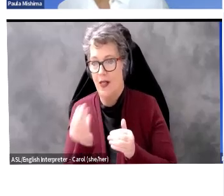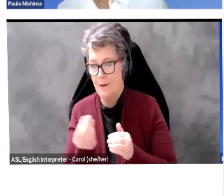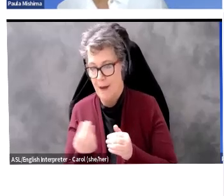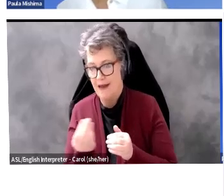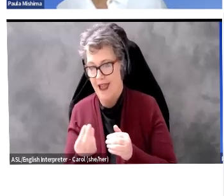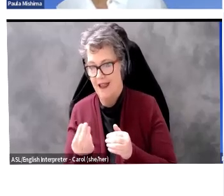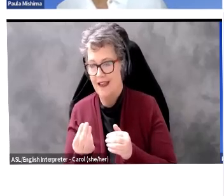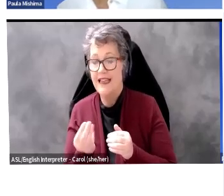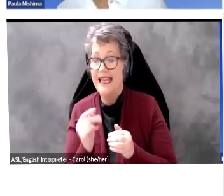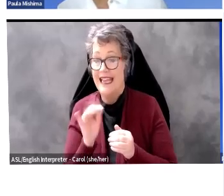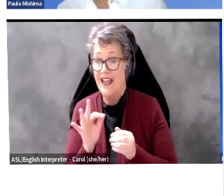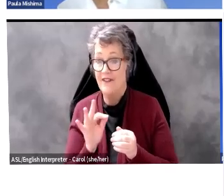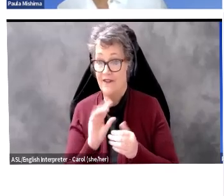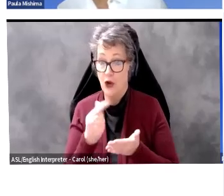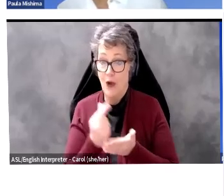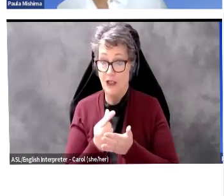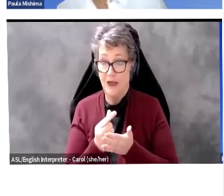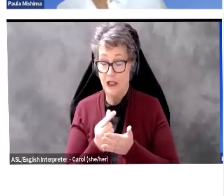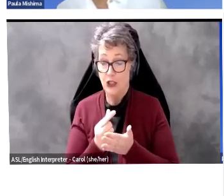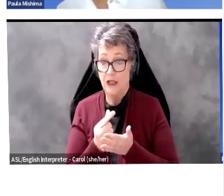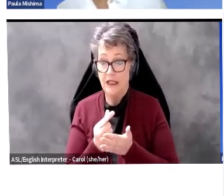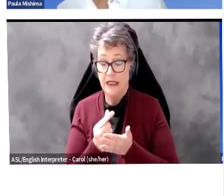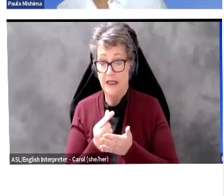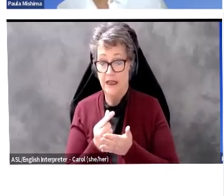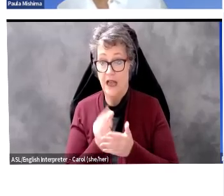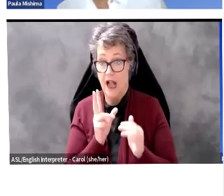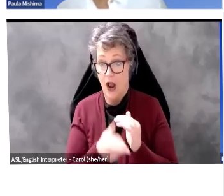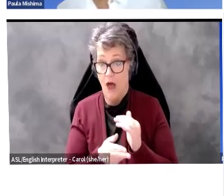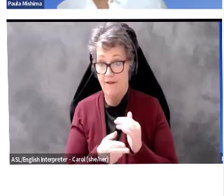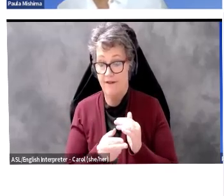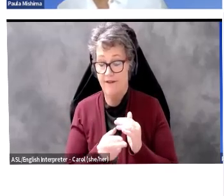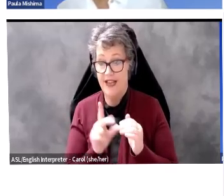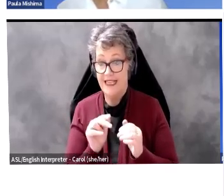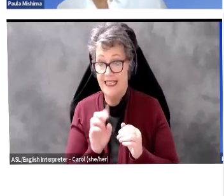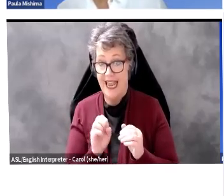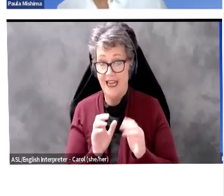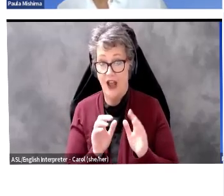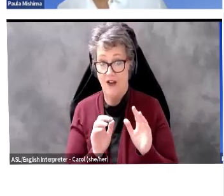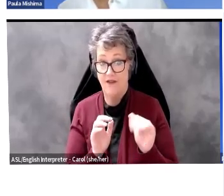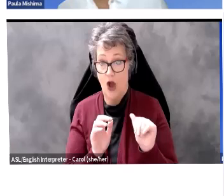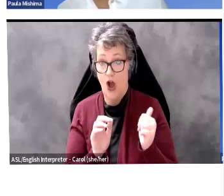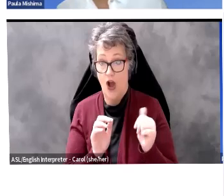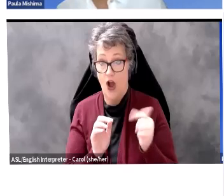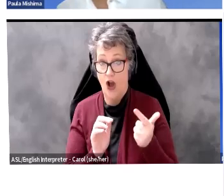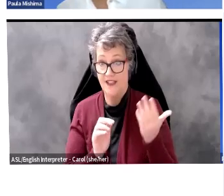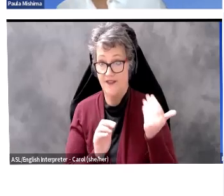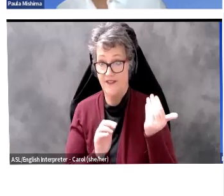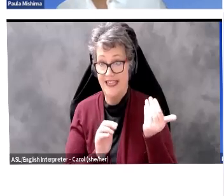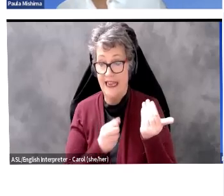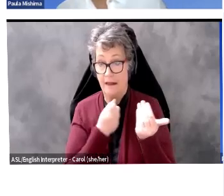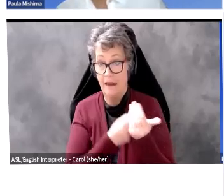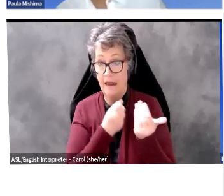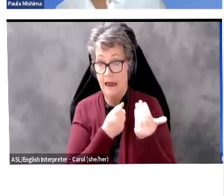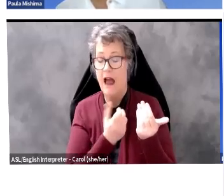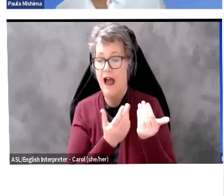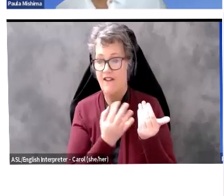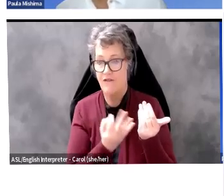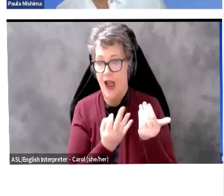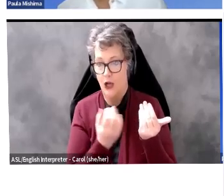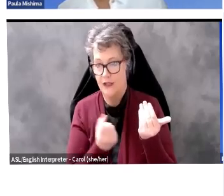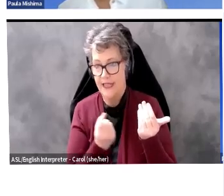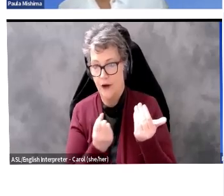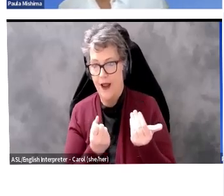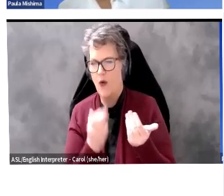Monday, should the graduation cutoff date of August 15th land on Friday or basically